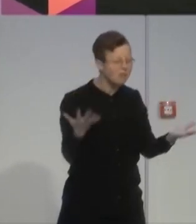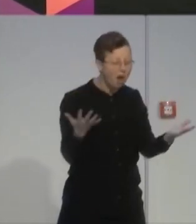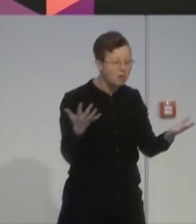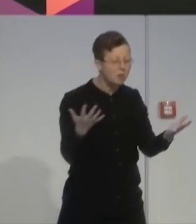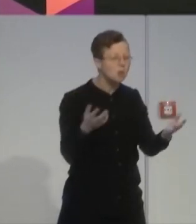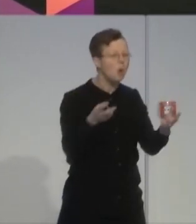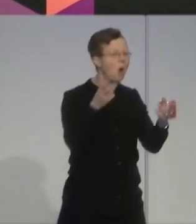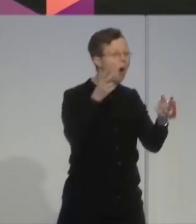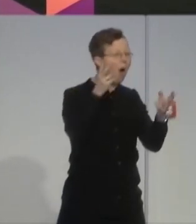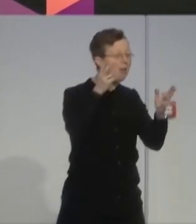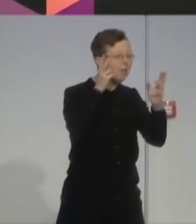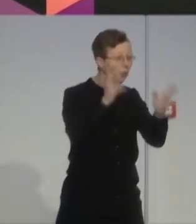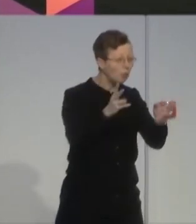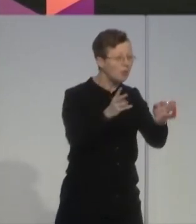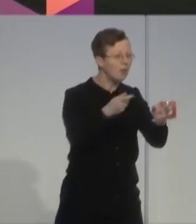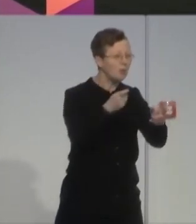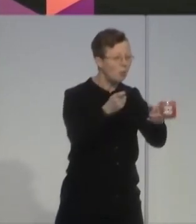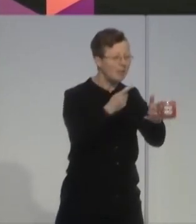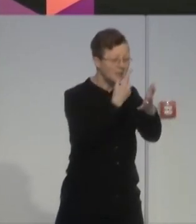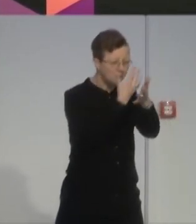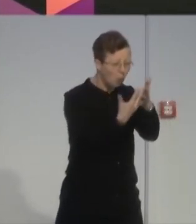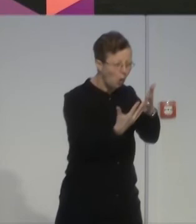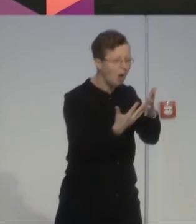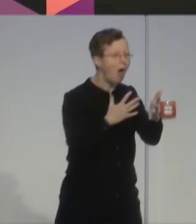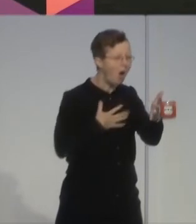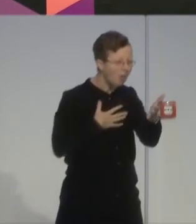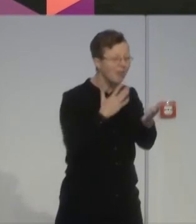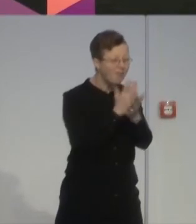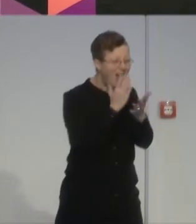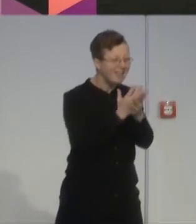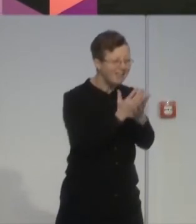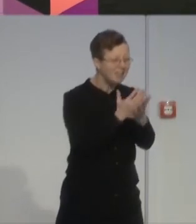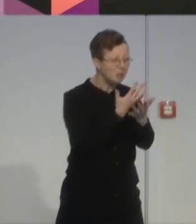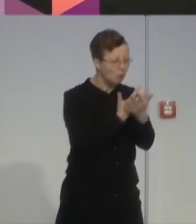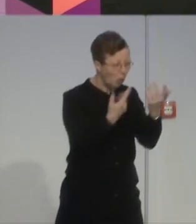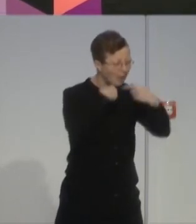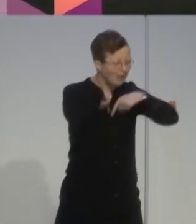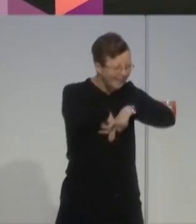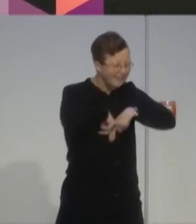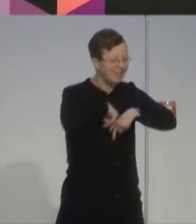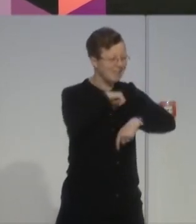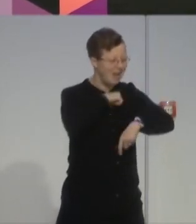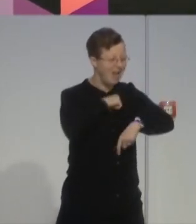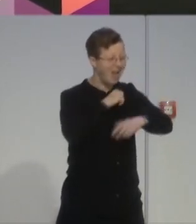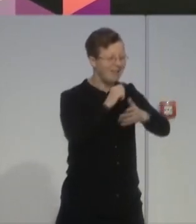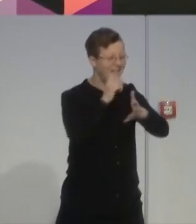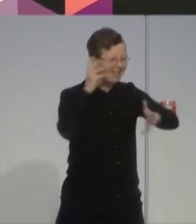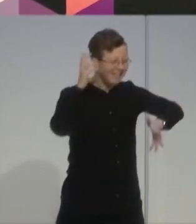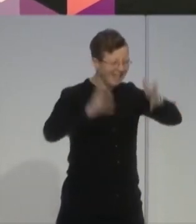he used a piece of language that he already had for himself, a gesture that he